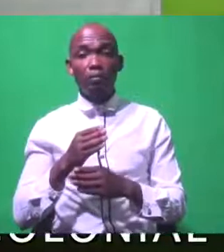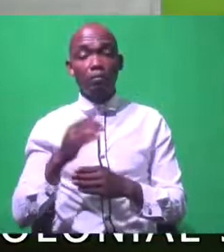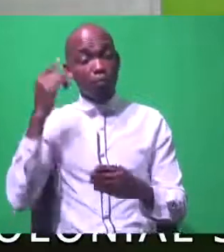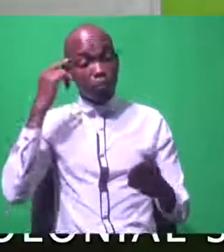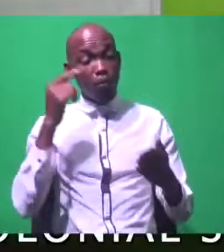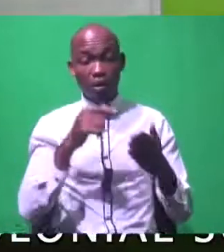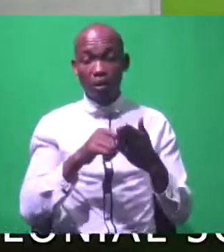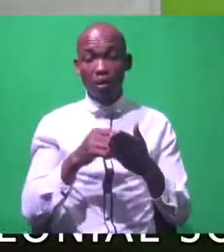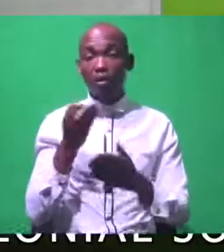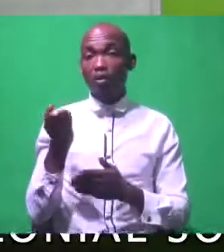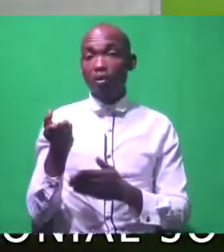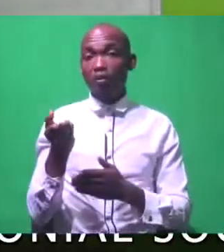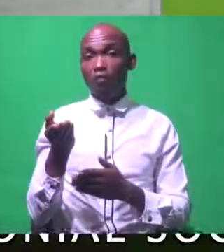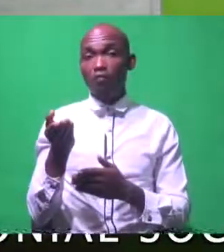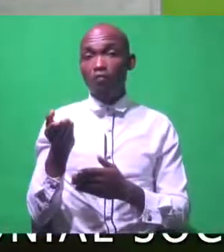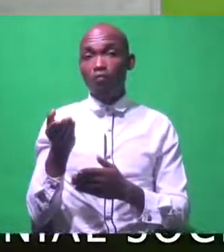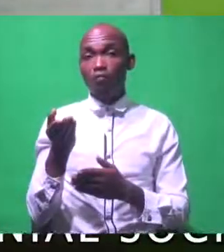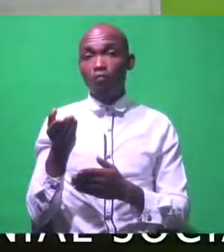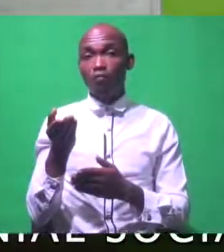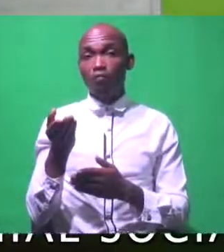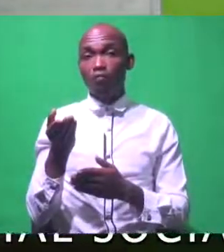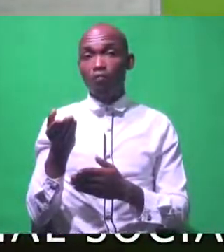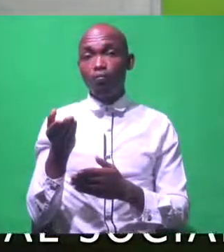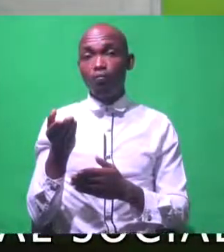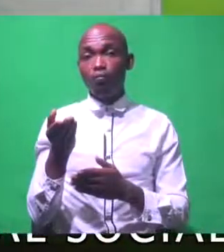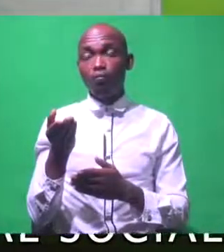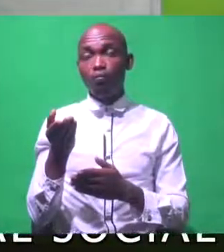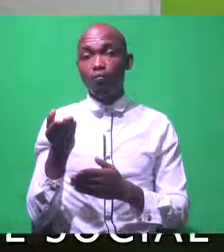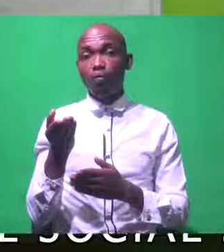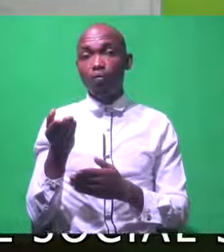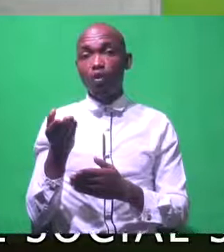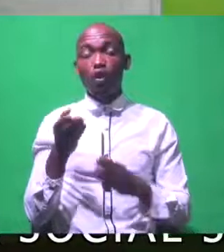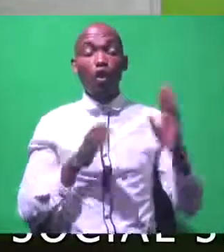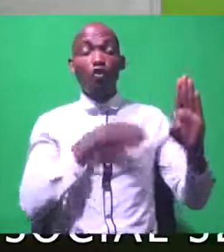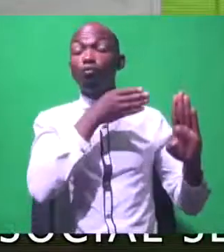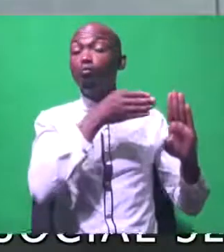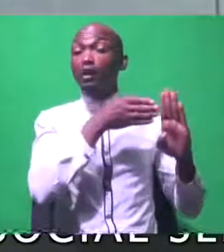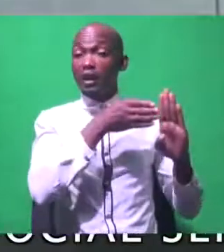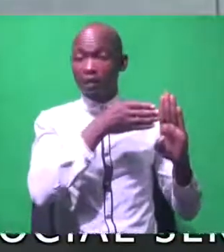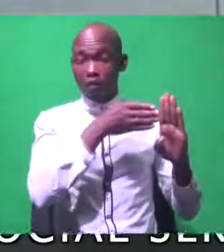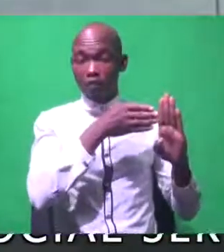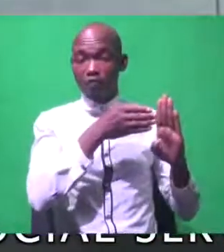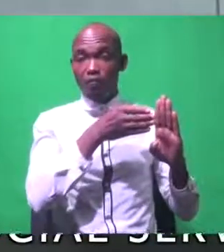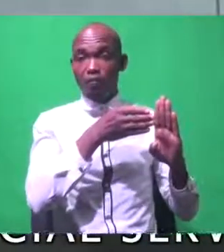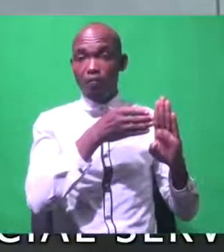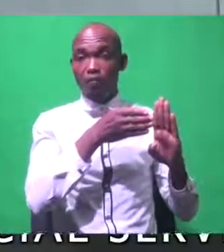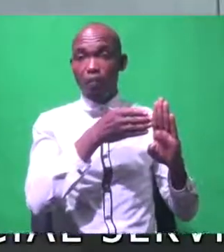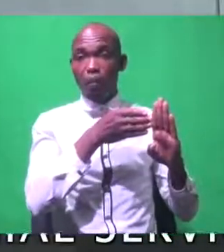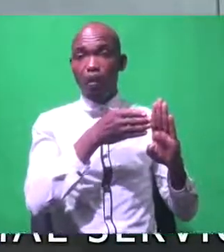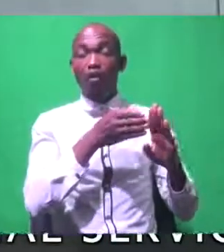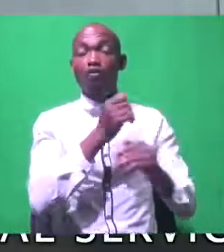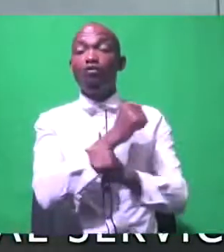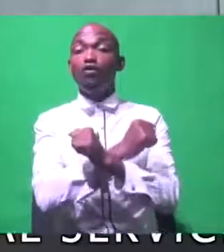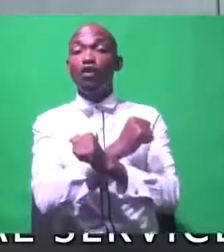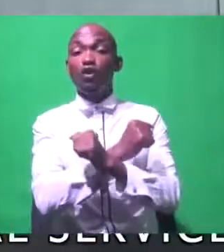Also, we discussed about the objectives of